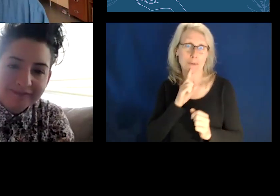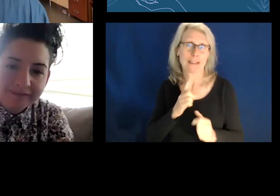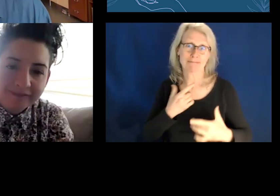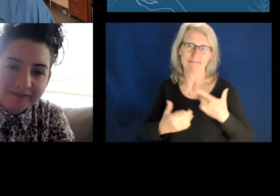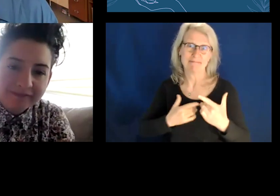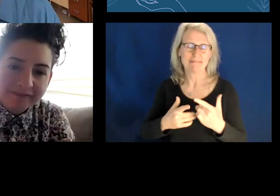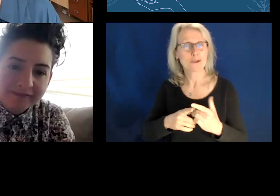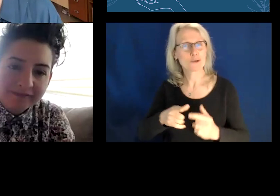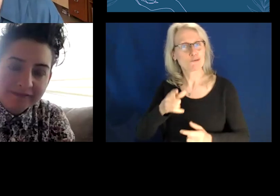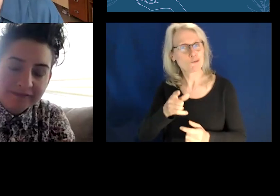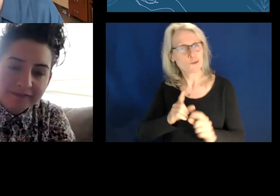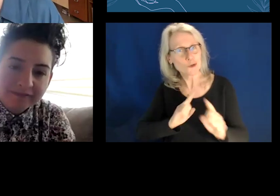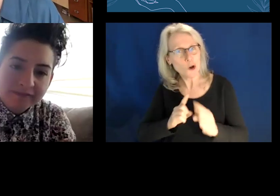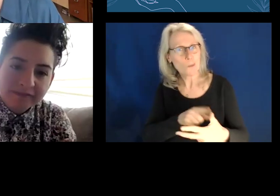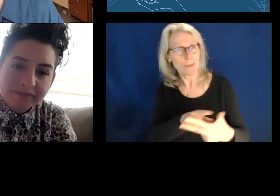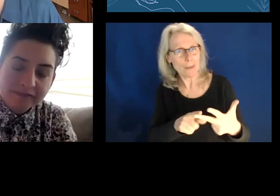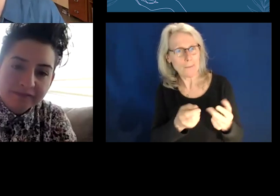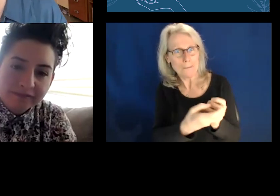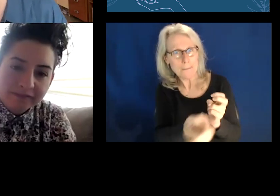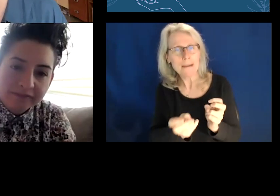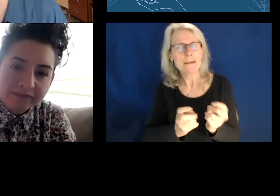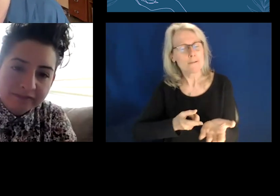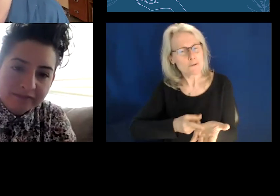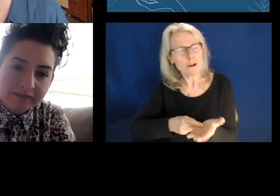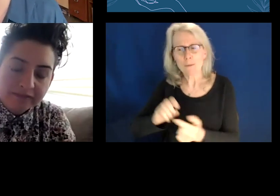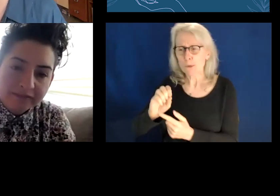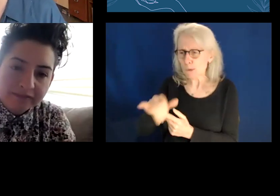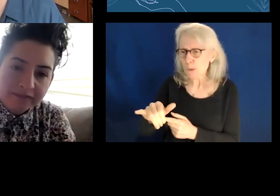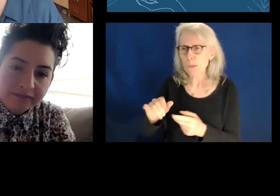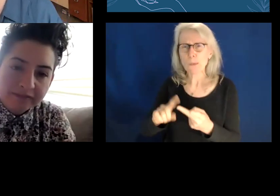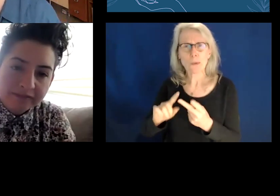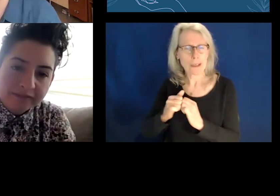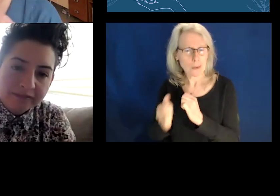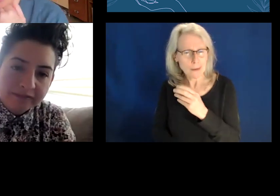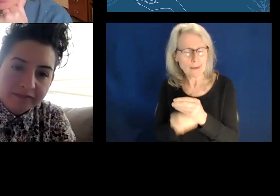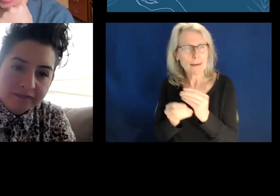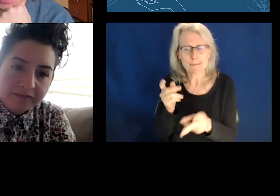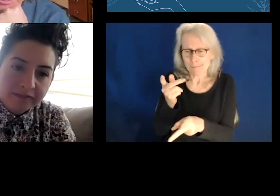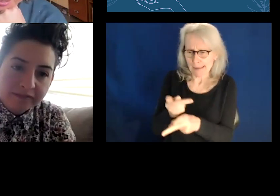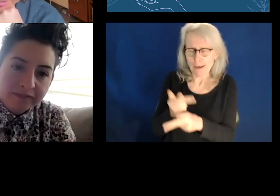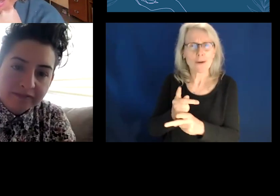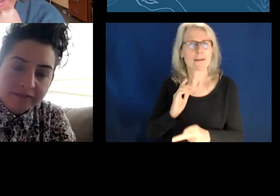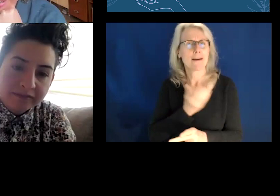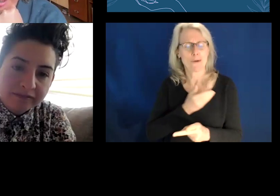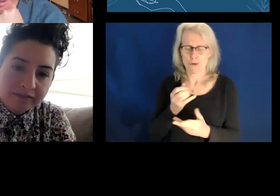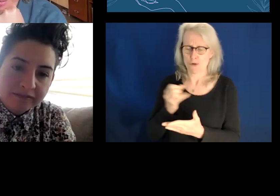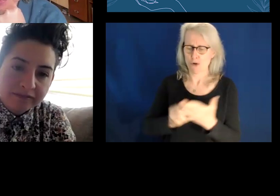to talk to them about joy and care inside of our artistic practice and